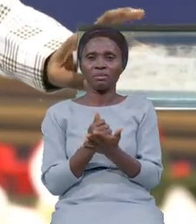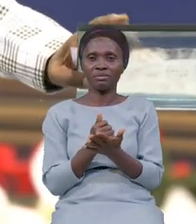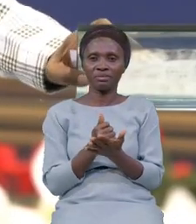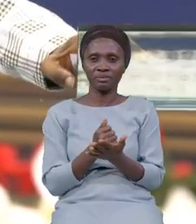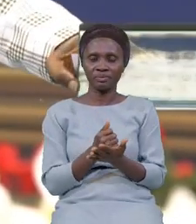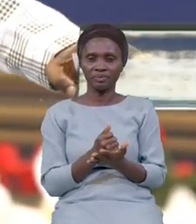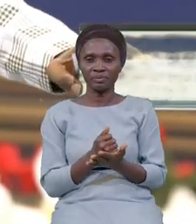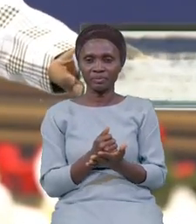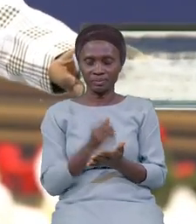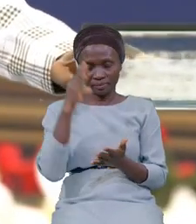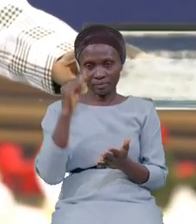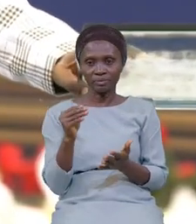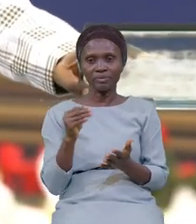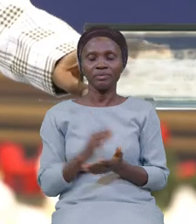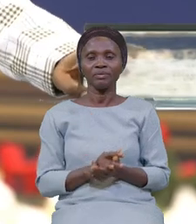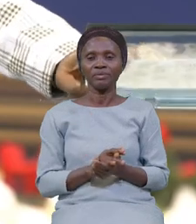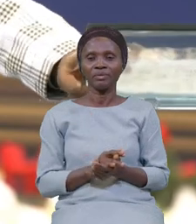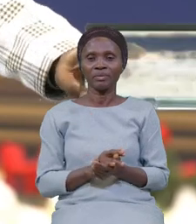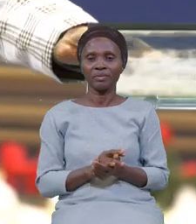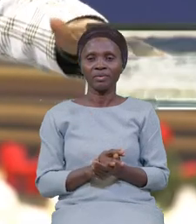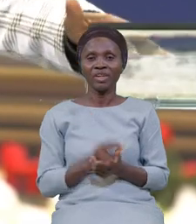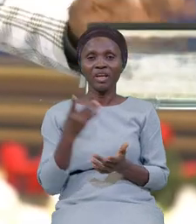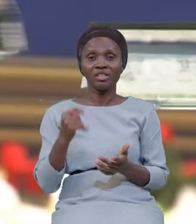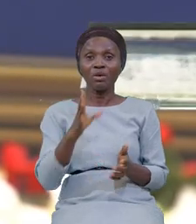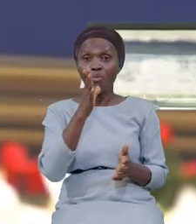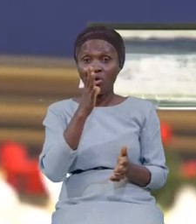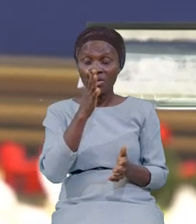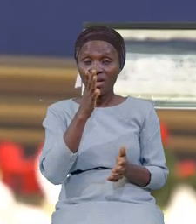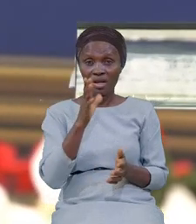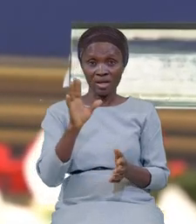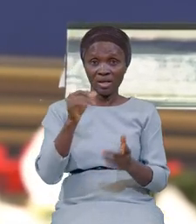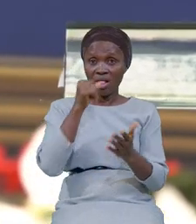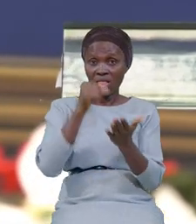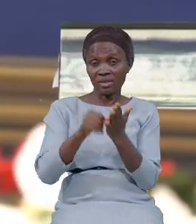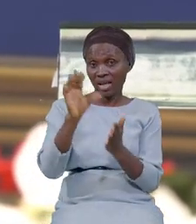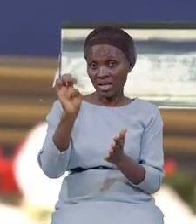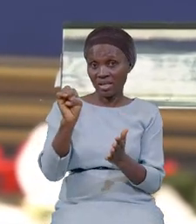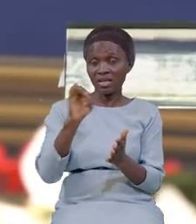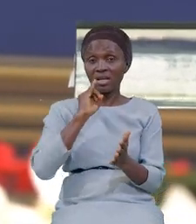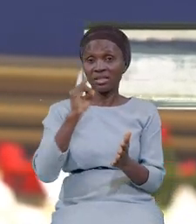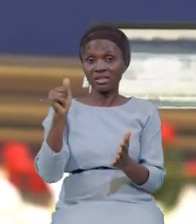have been without you. The mother, he is an